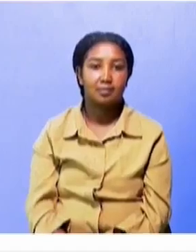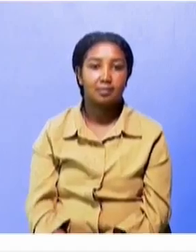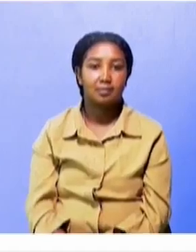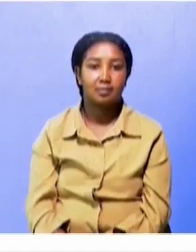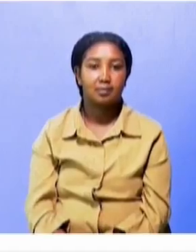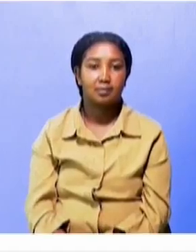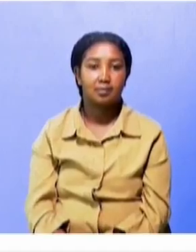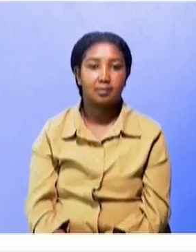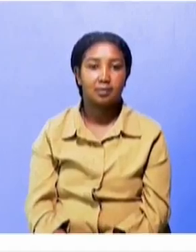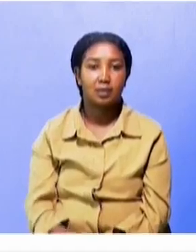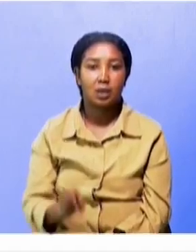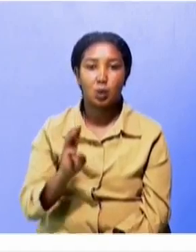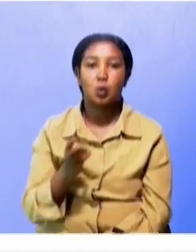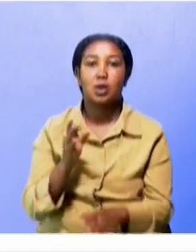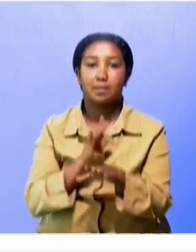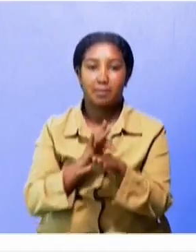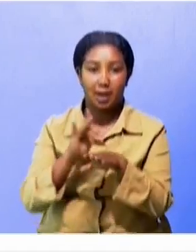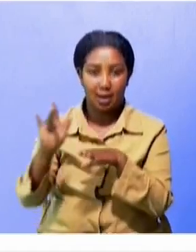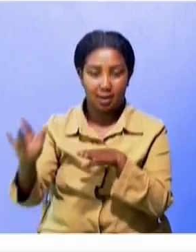We blank.